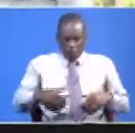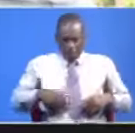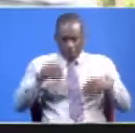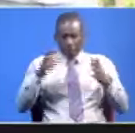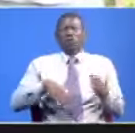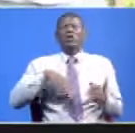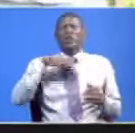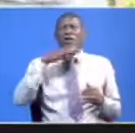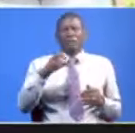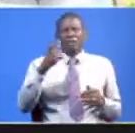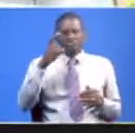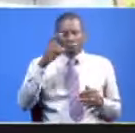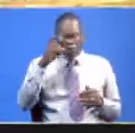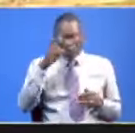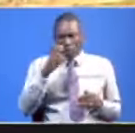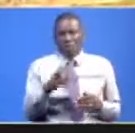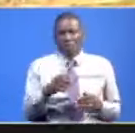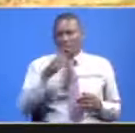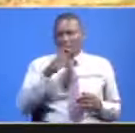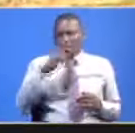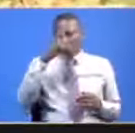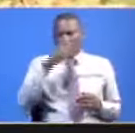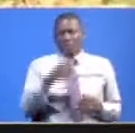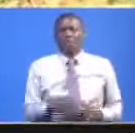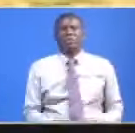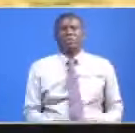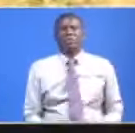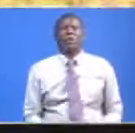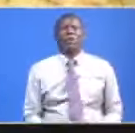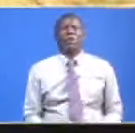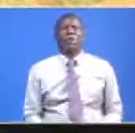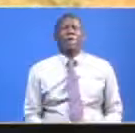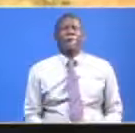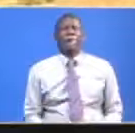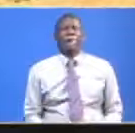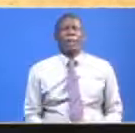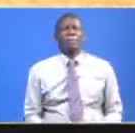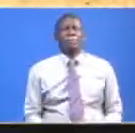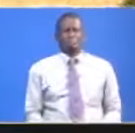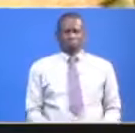life lost to the grips of suspected jealousy and betrayal.